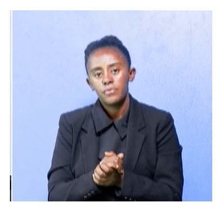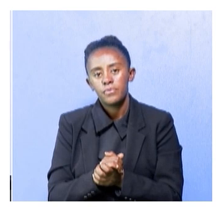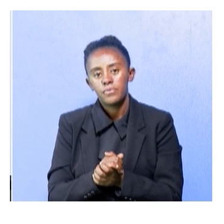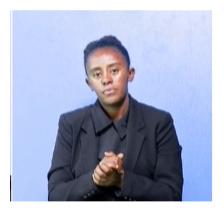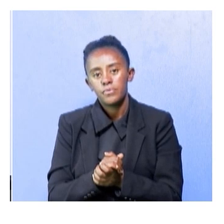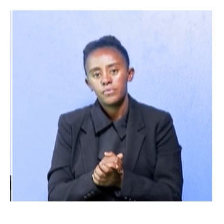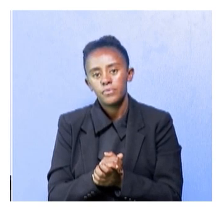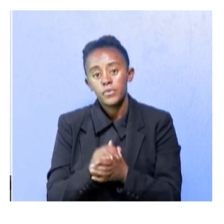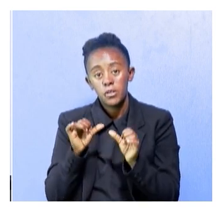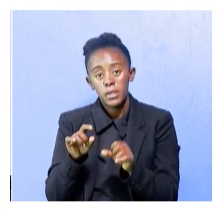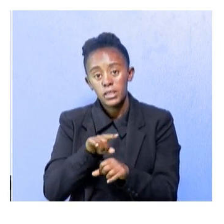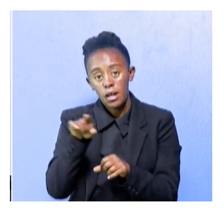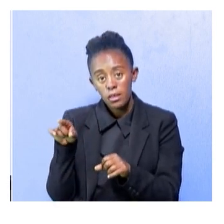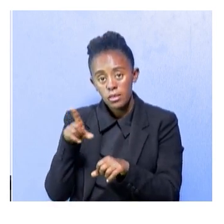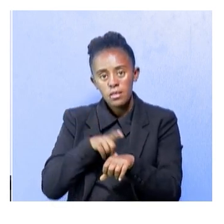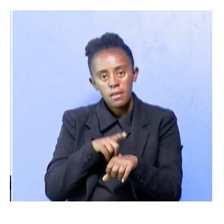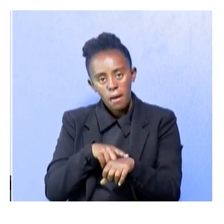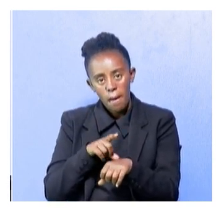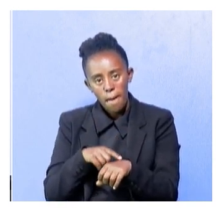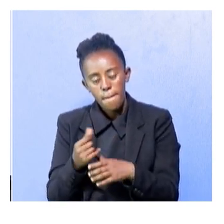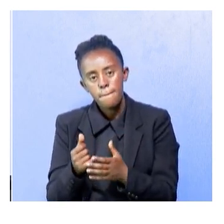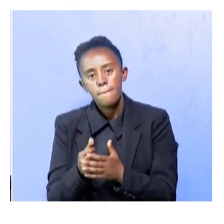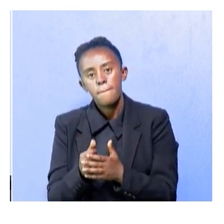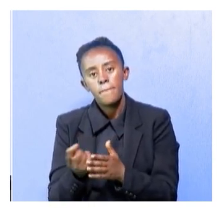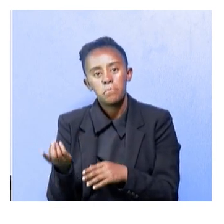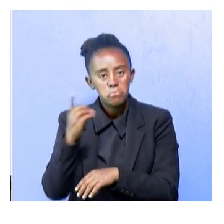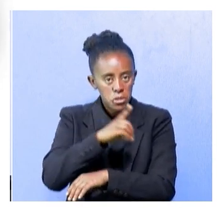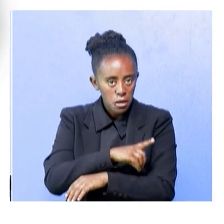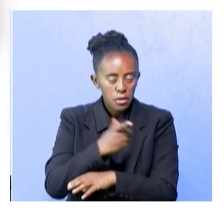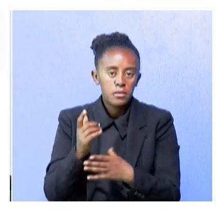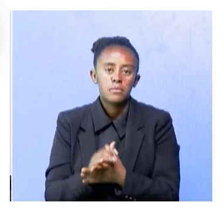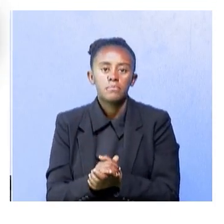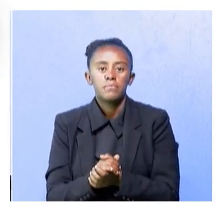Yeah, their time or spend their day